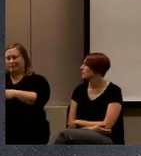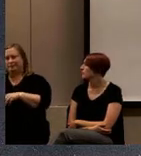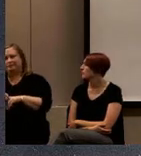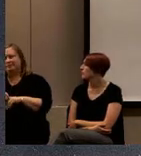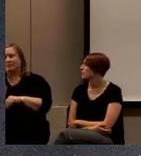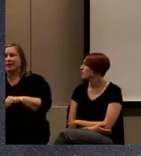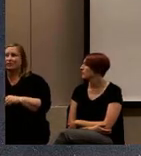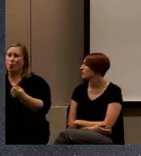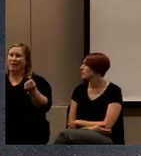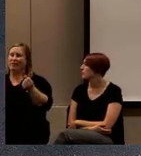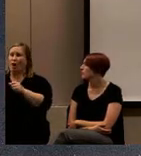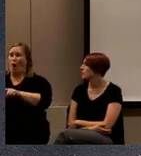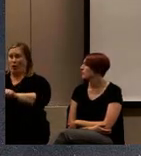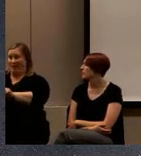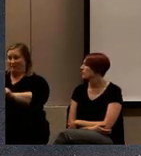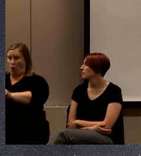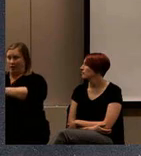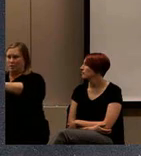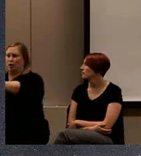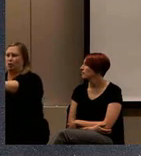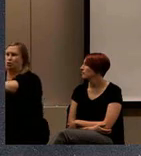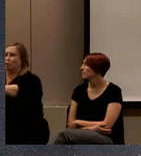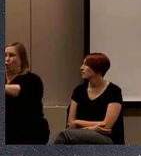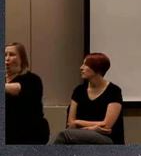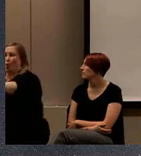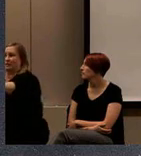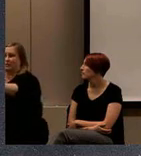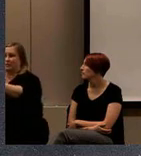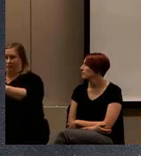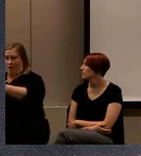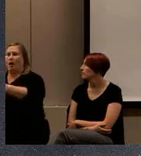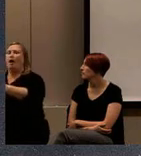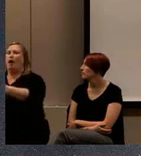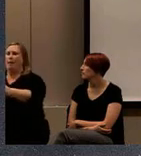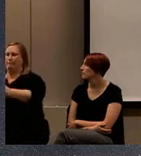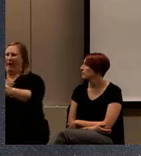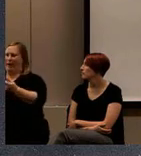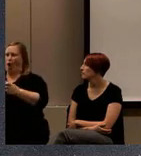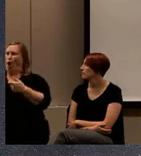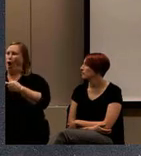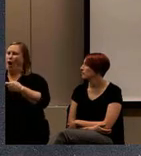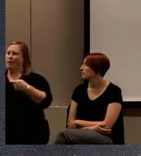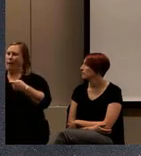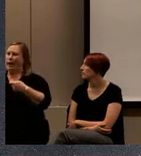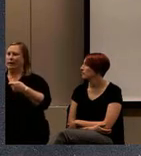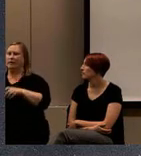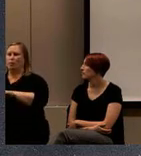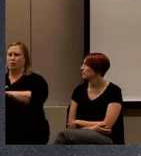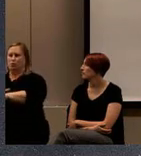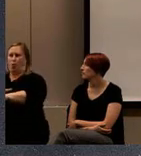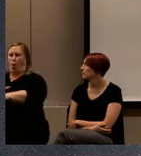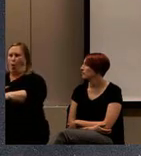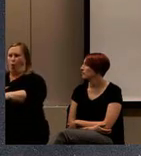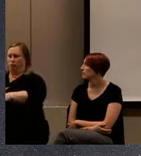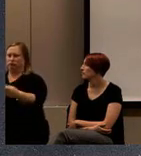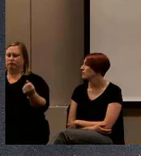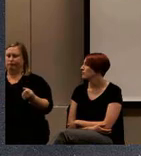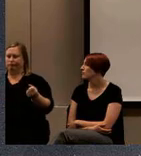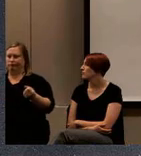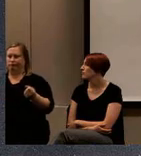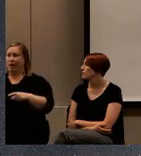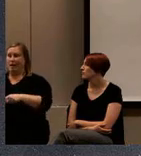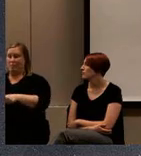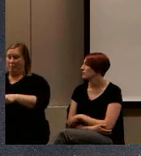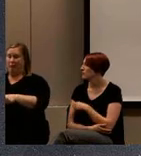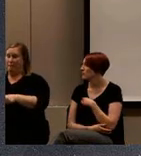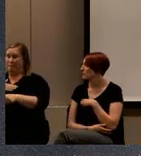the car in front of you begins to slow down, it will automatically adjust your speed to slow you down as well. But what it will not do